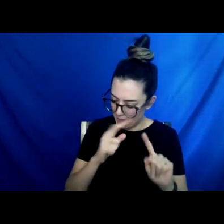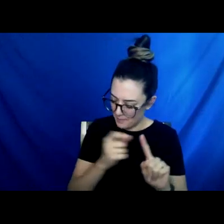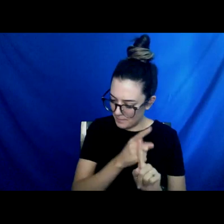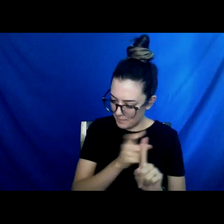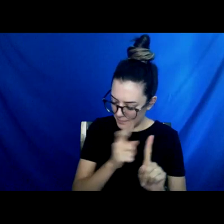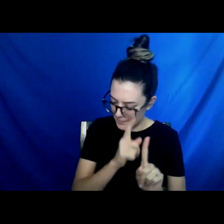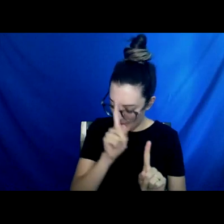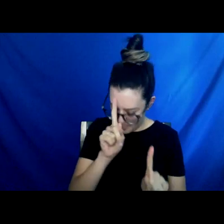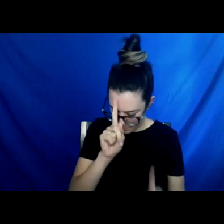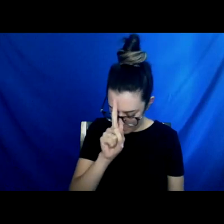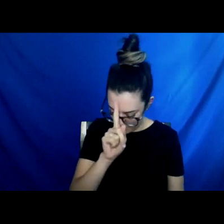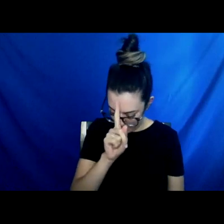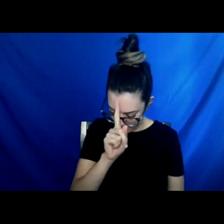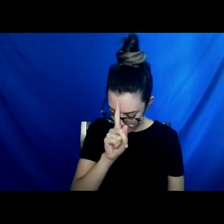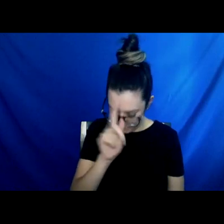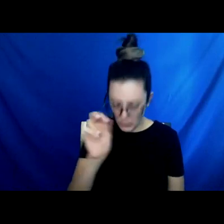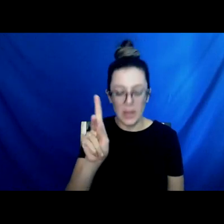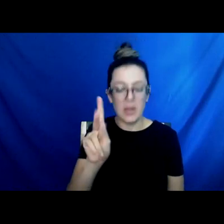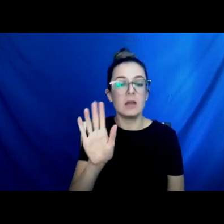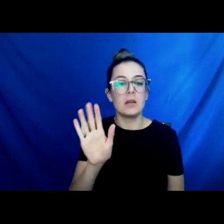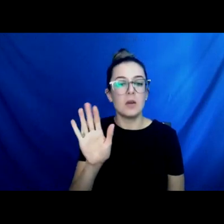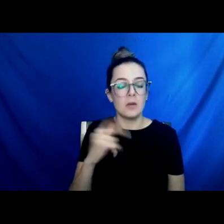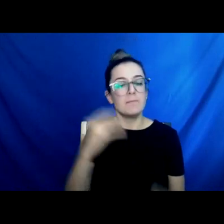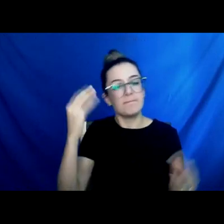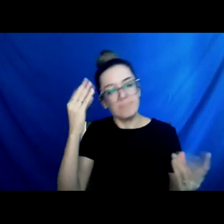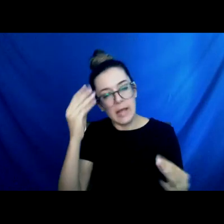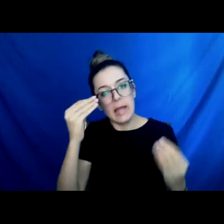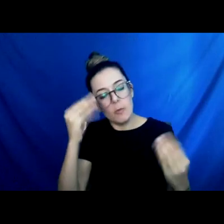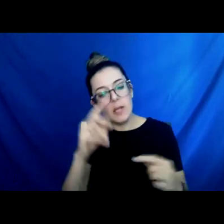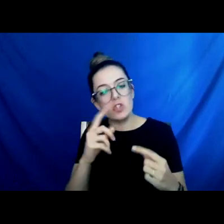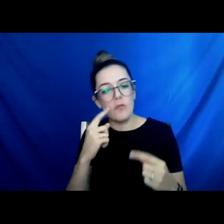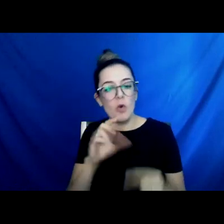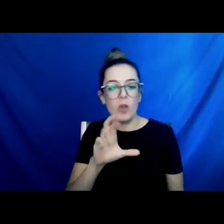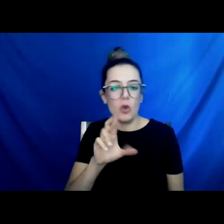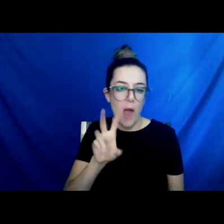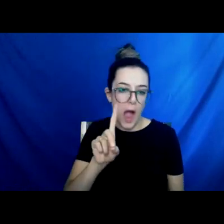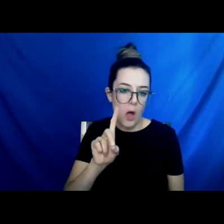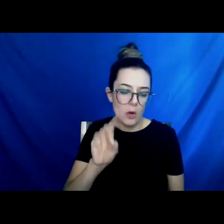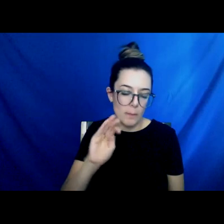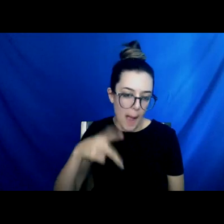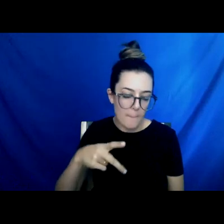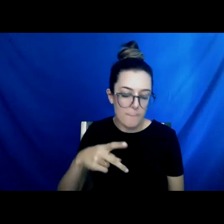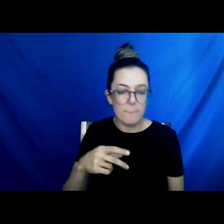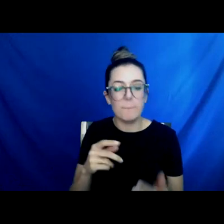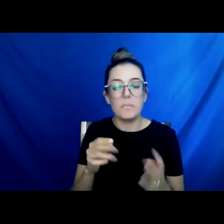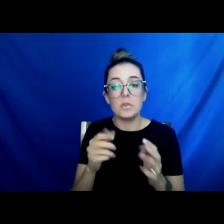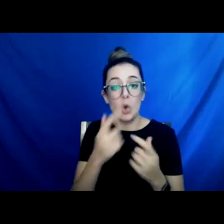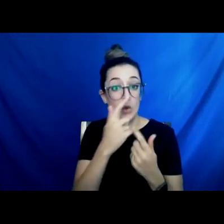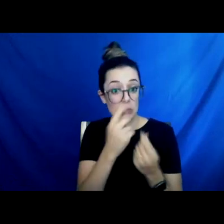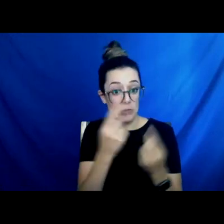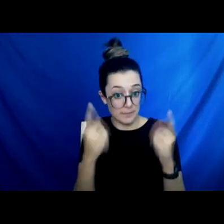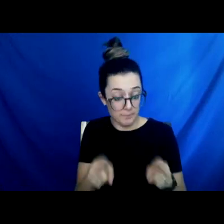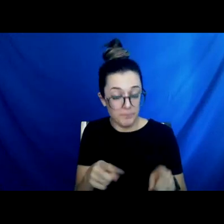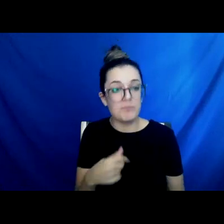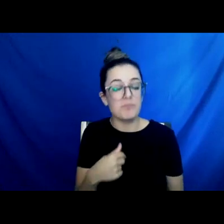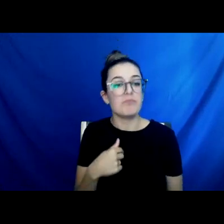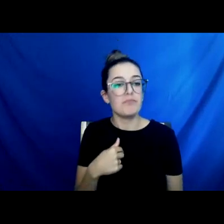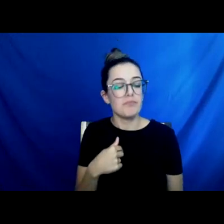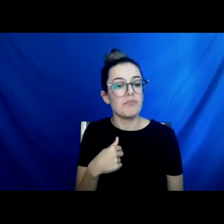back. Right, so in terms of, I was thinking about information for the crowd map. The interesting thing that happened was I heard a